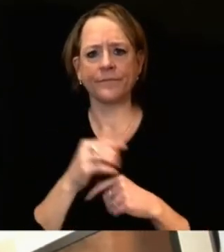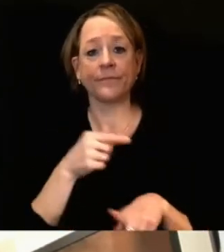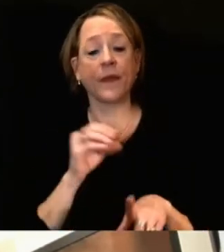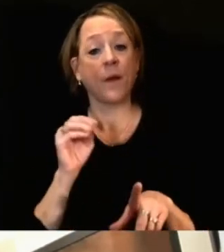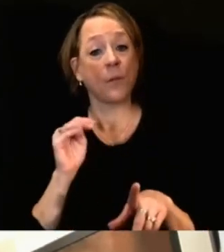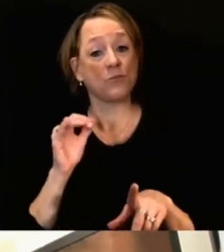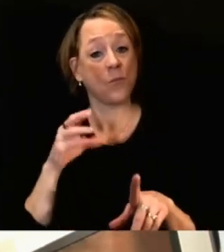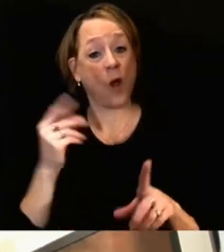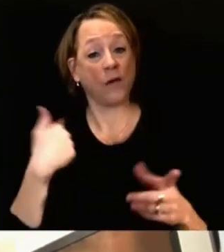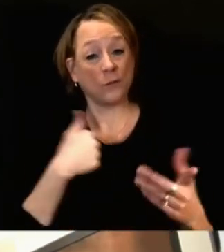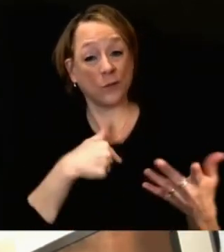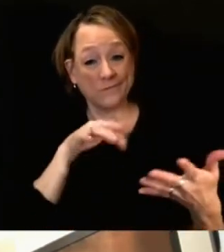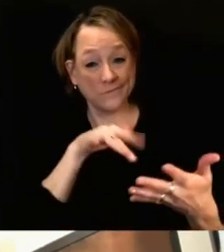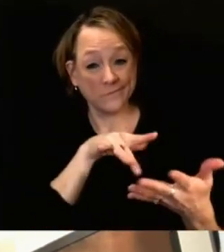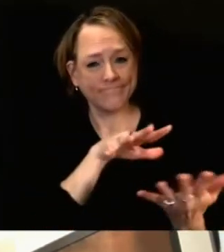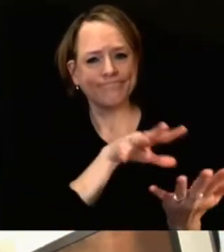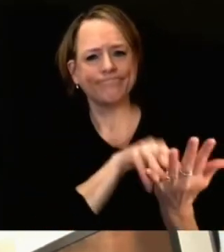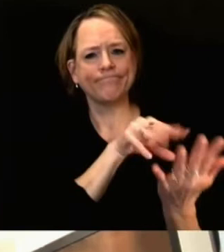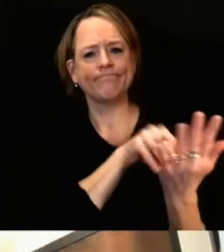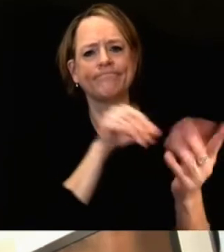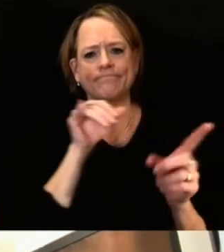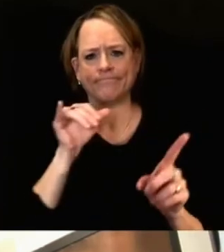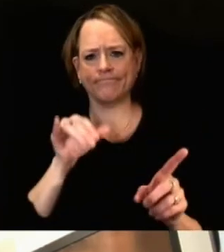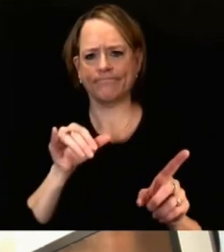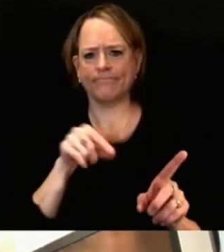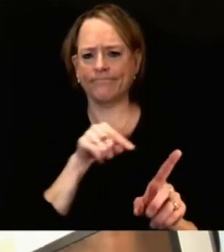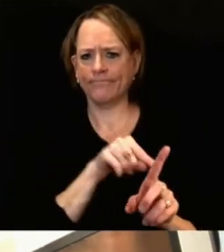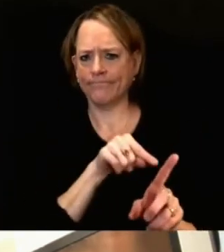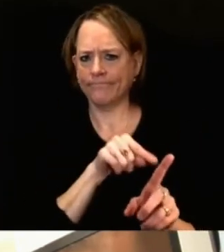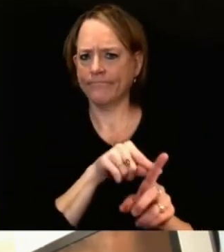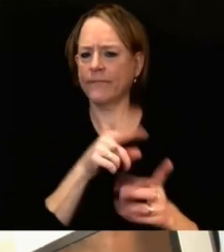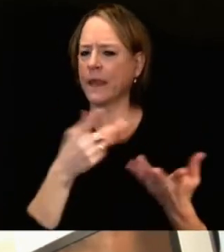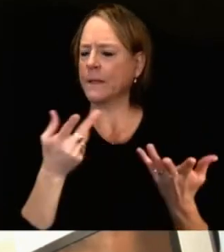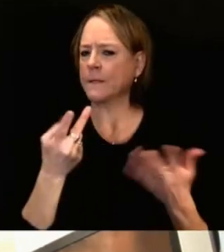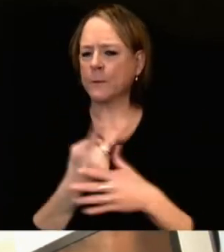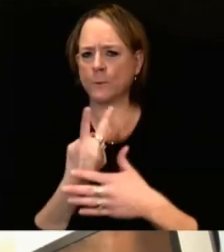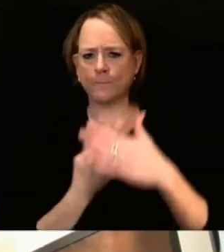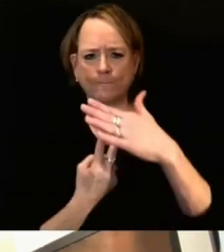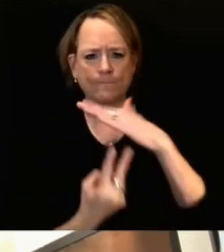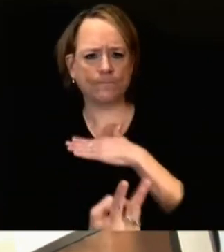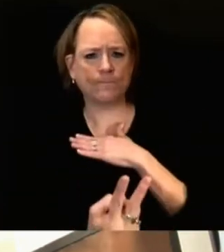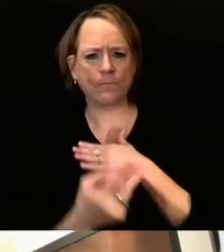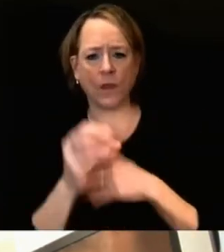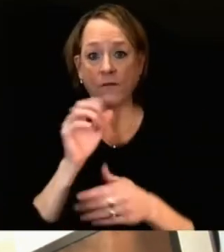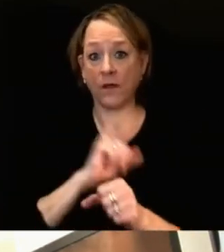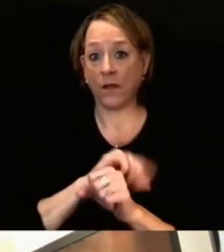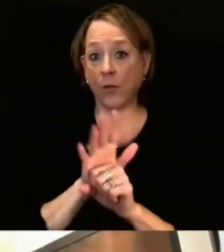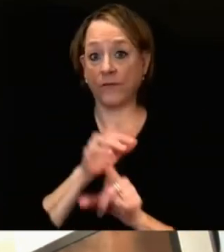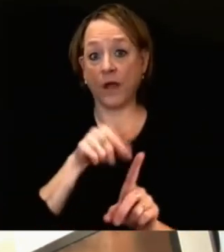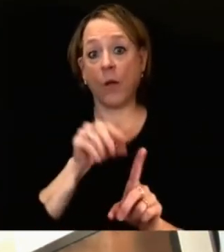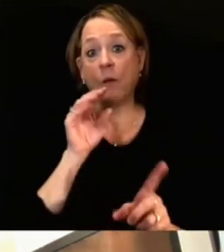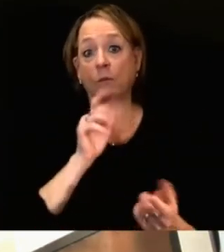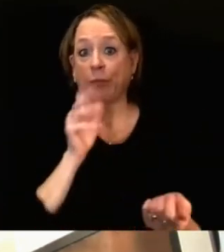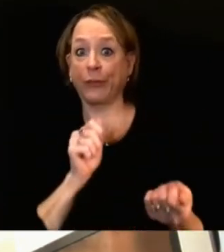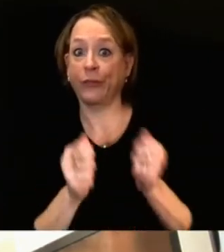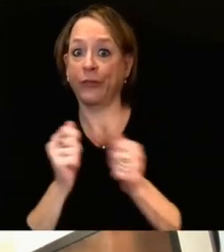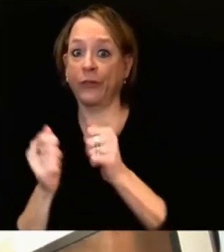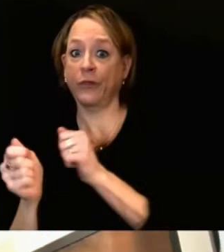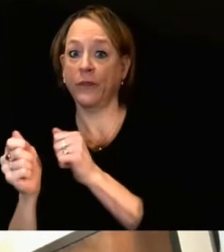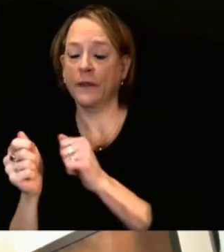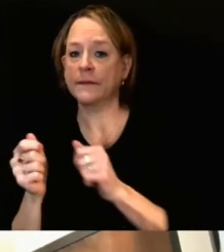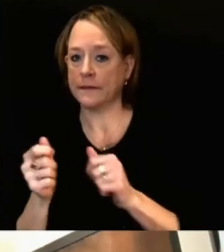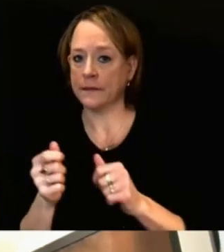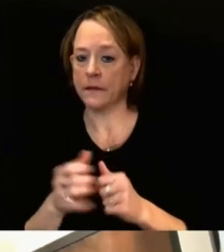do. We were very lucky that when Omicron emerged as a genetically very different virus than we had